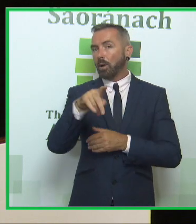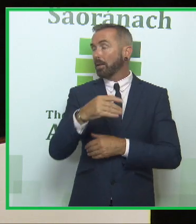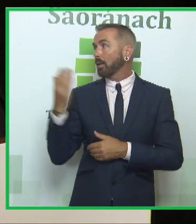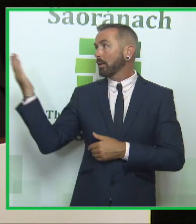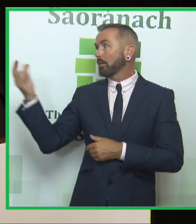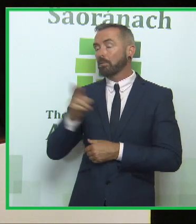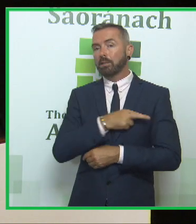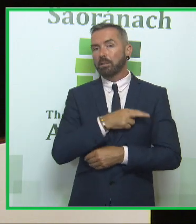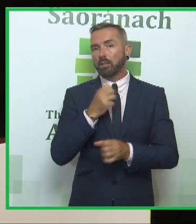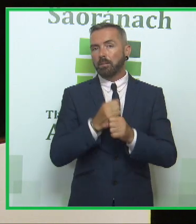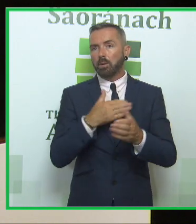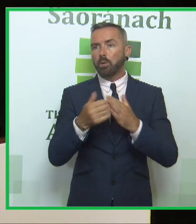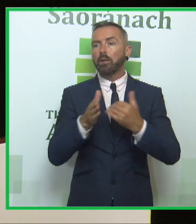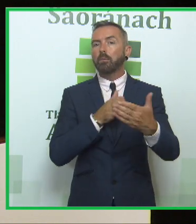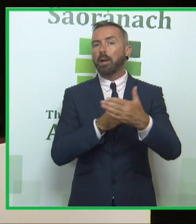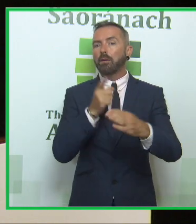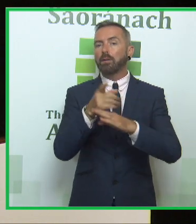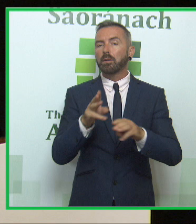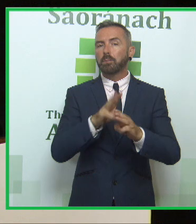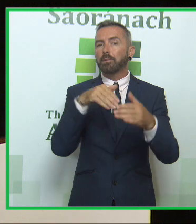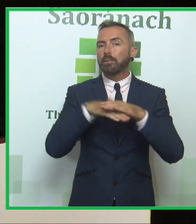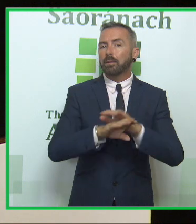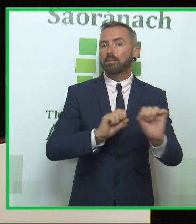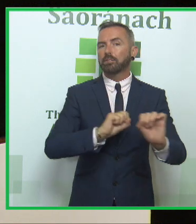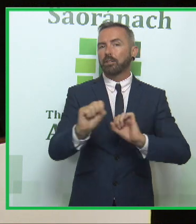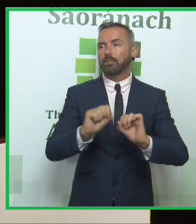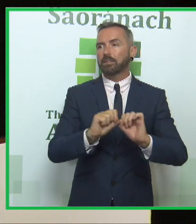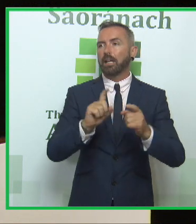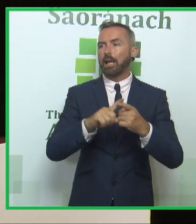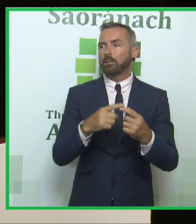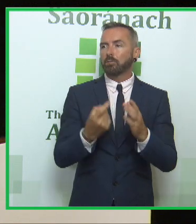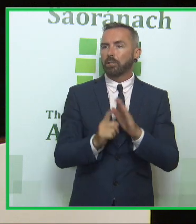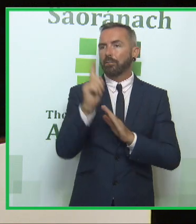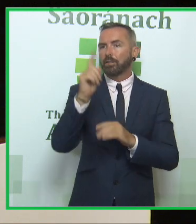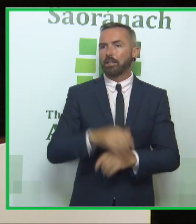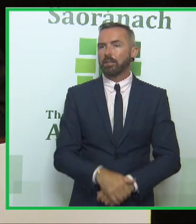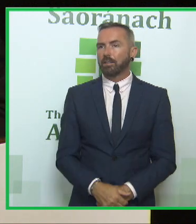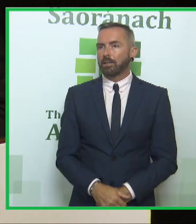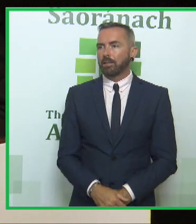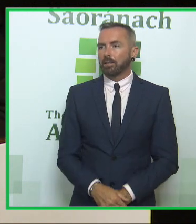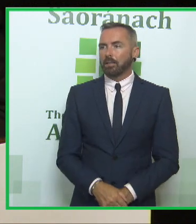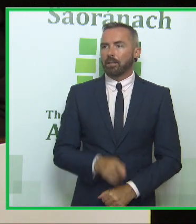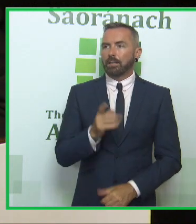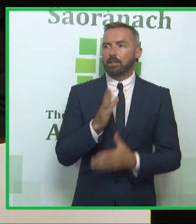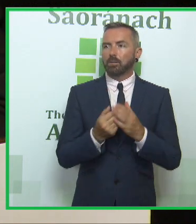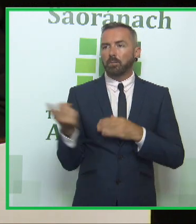this as well with us, just what are the barriers to get people into services and into recovery, and that's something we'll come back